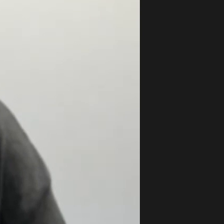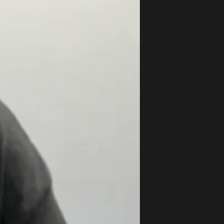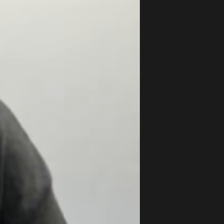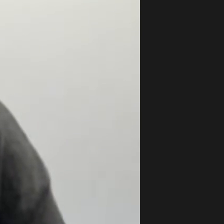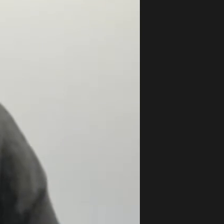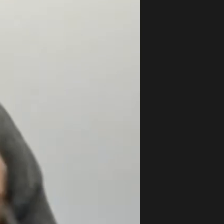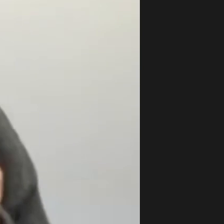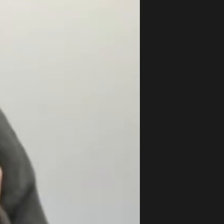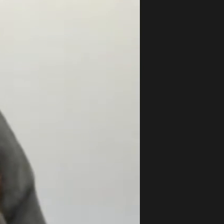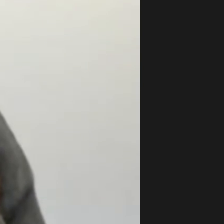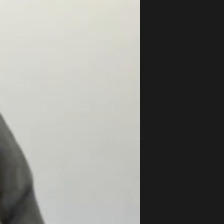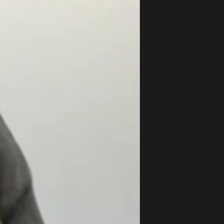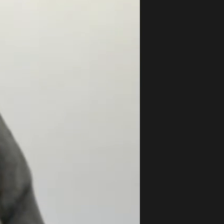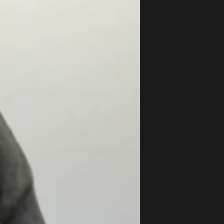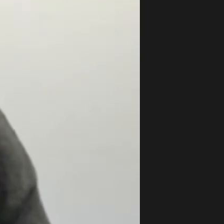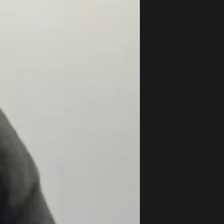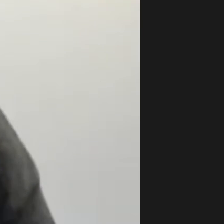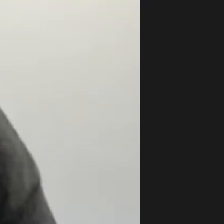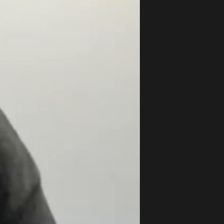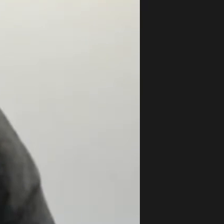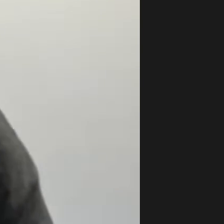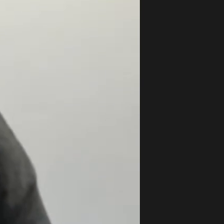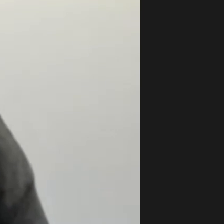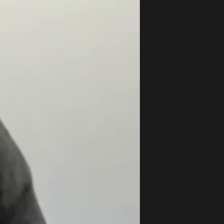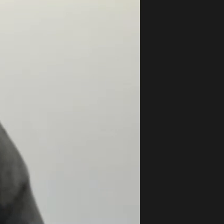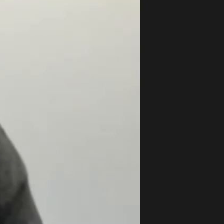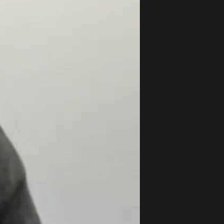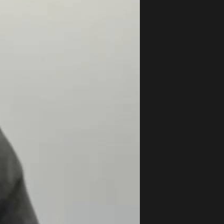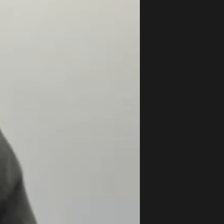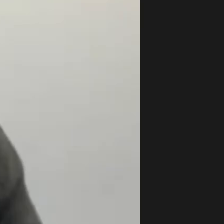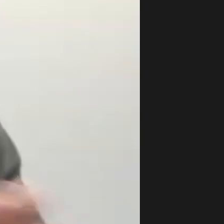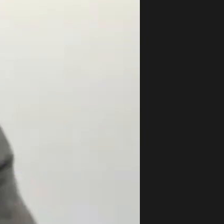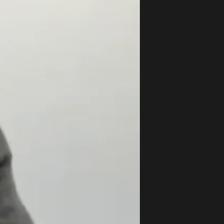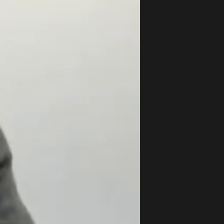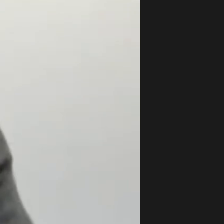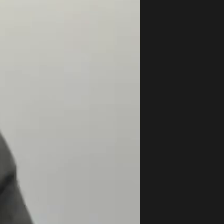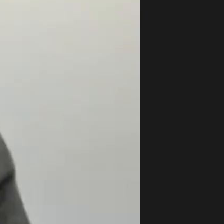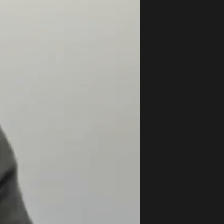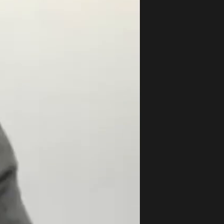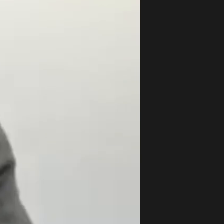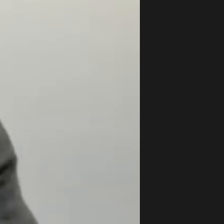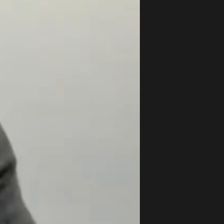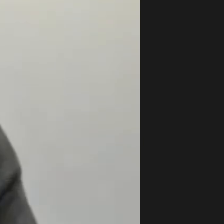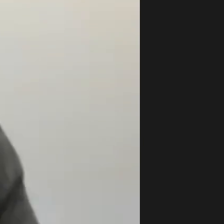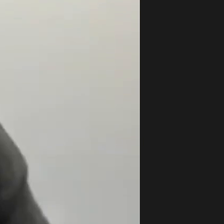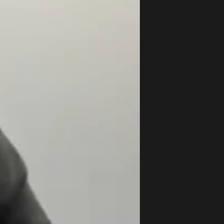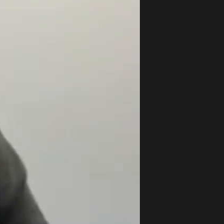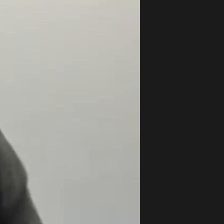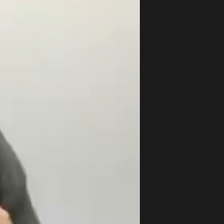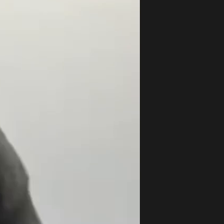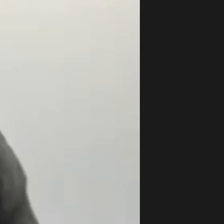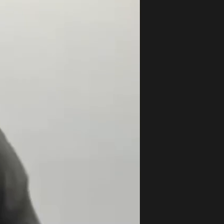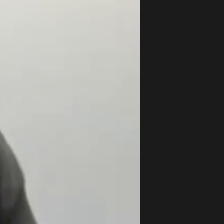Okay. Second. Okay, we are adjourned. Thank you all for joining us. Yeah. Happy holidays, happy New